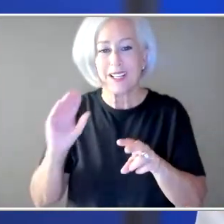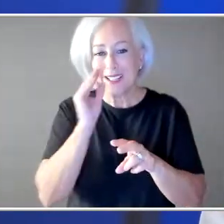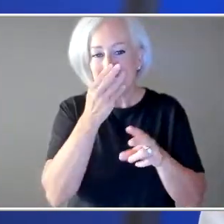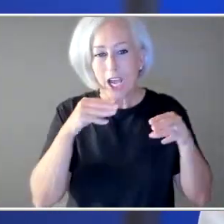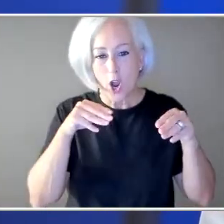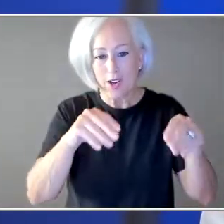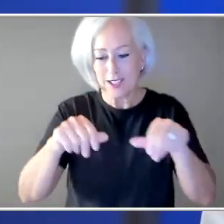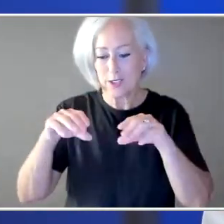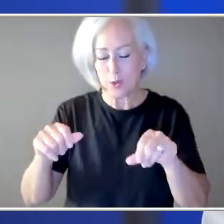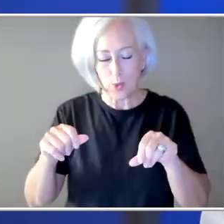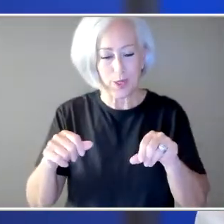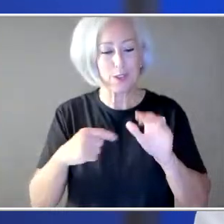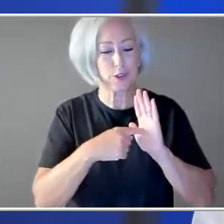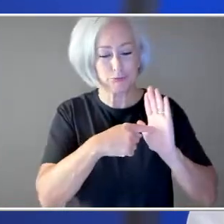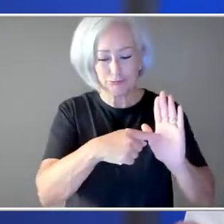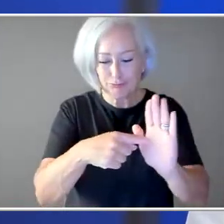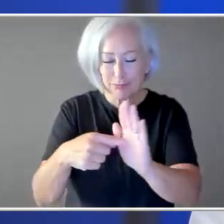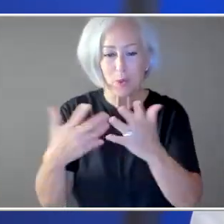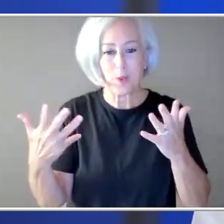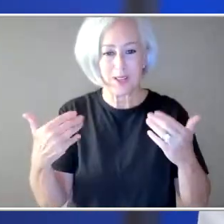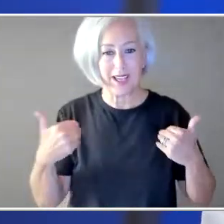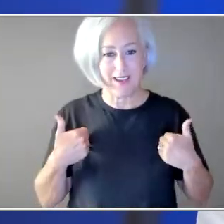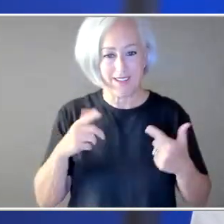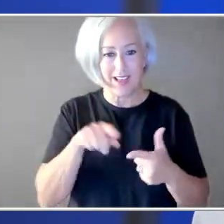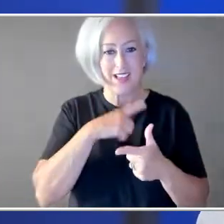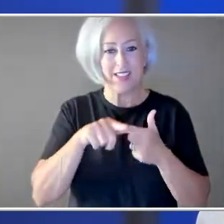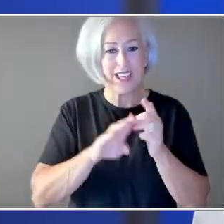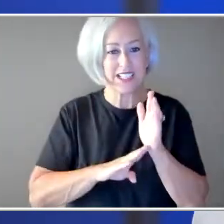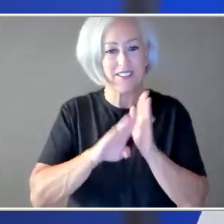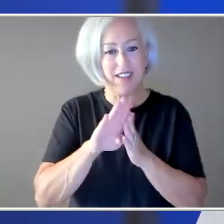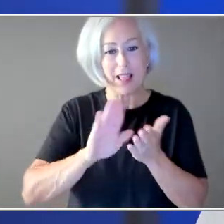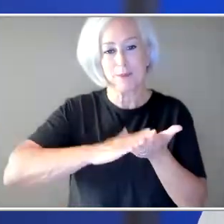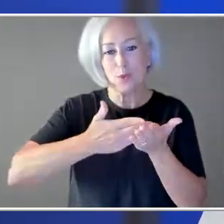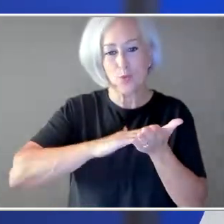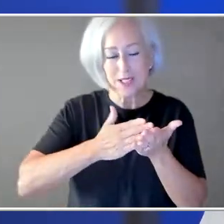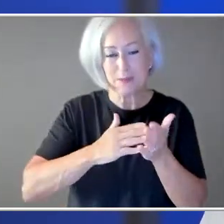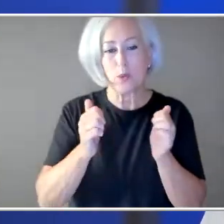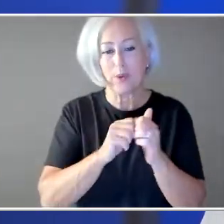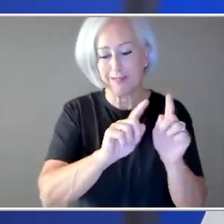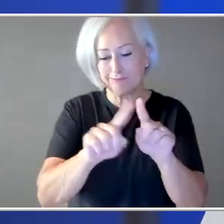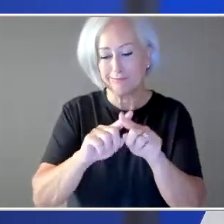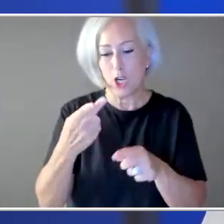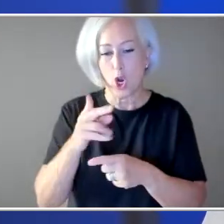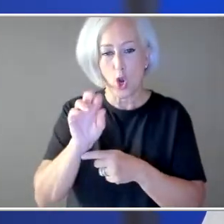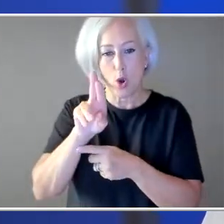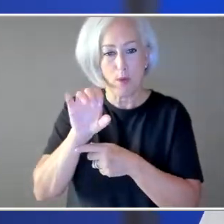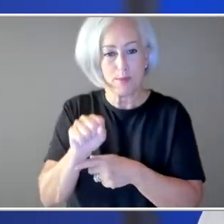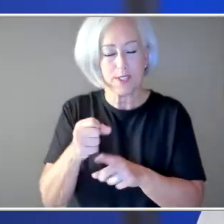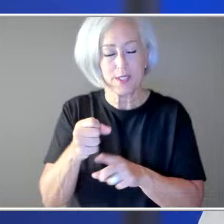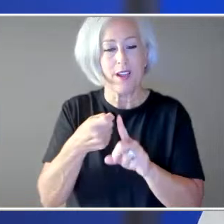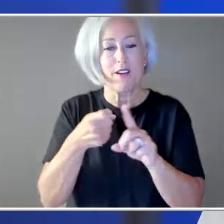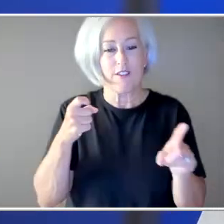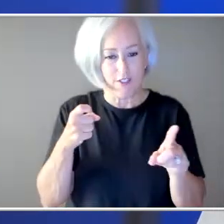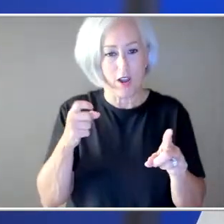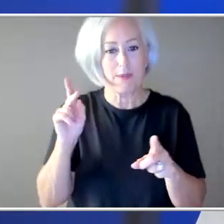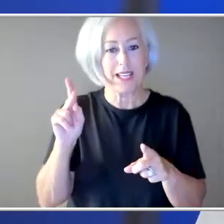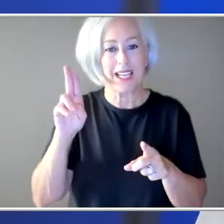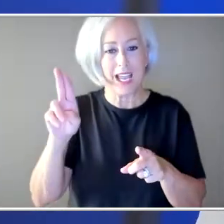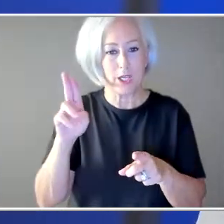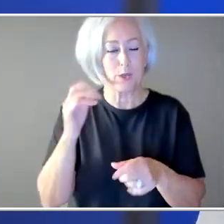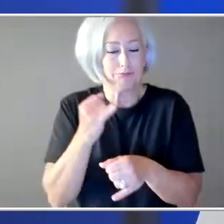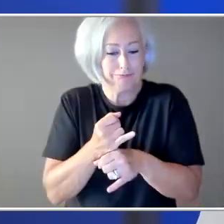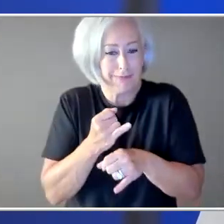and developed recipes with the different herbs and things from the gardens on KUMC campus. And